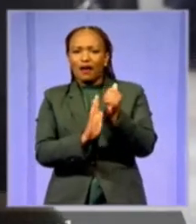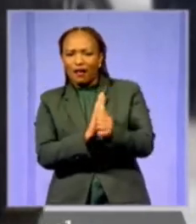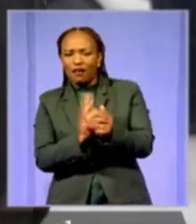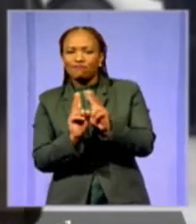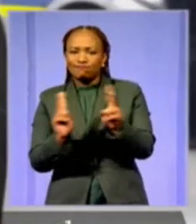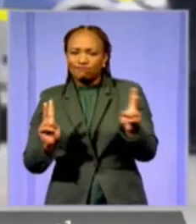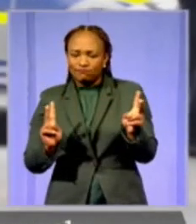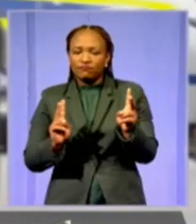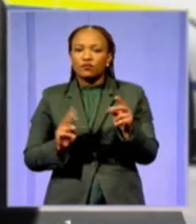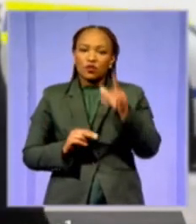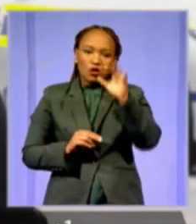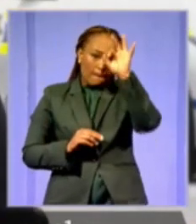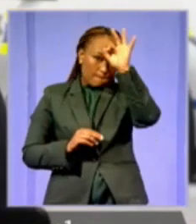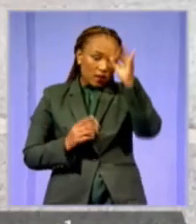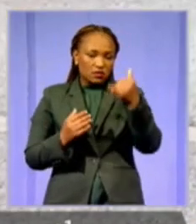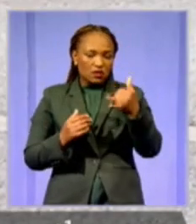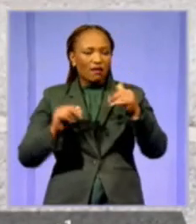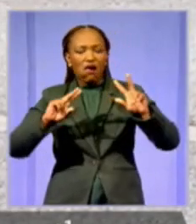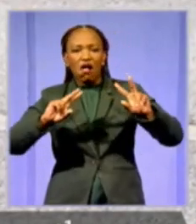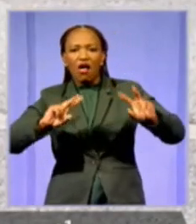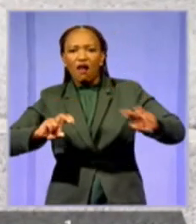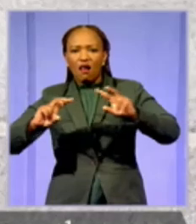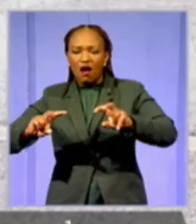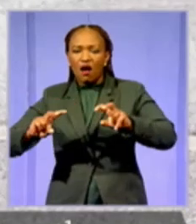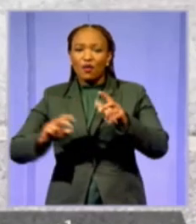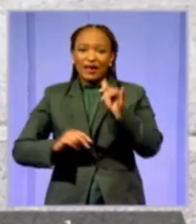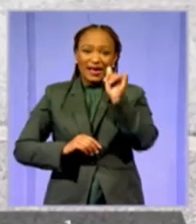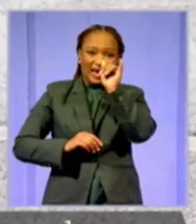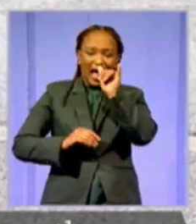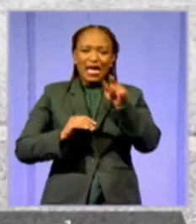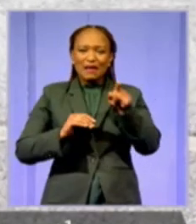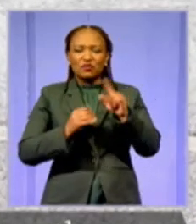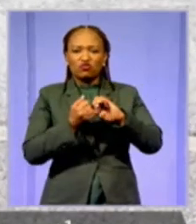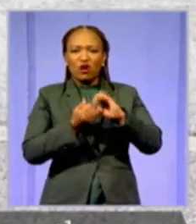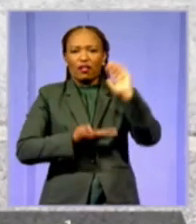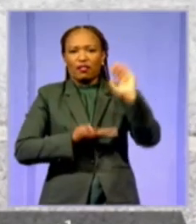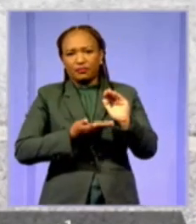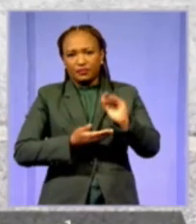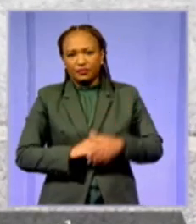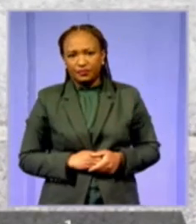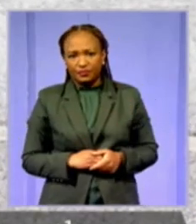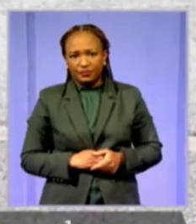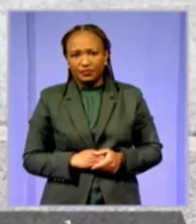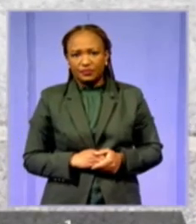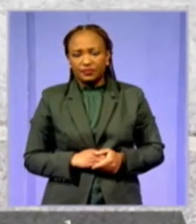a tsweletseng ka go mekamekana le dipalopalo tse di kwa godimo tsa bosenyi.